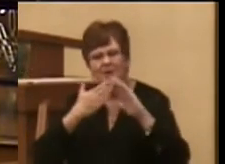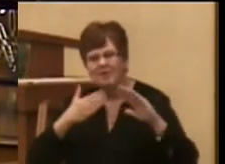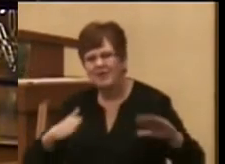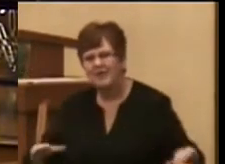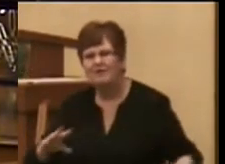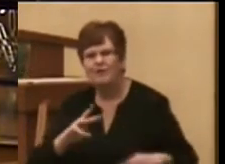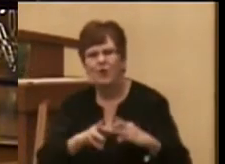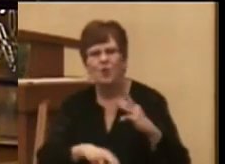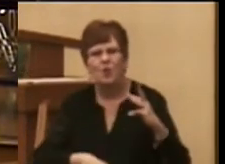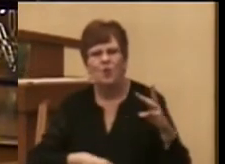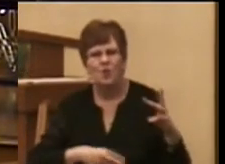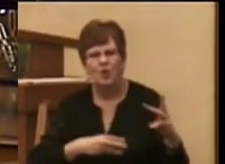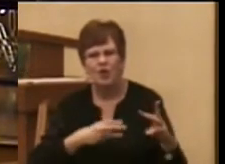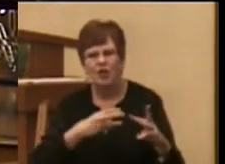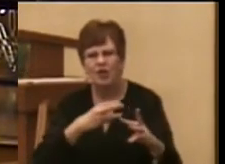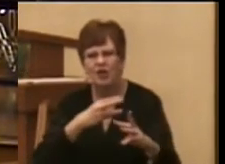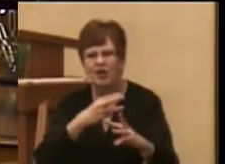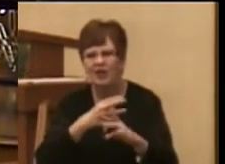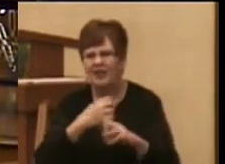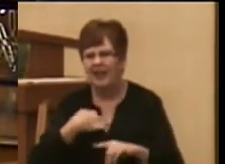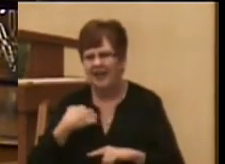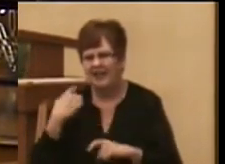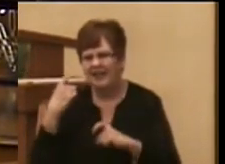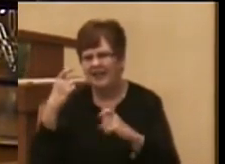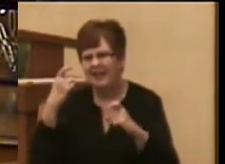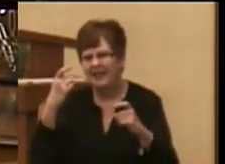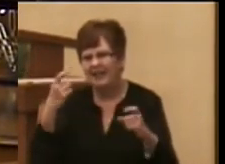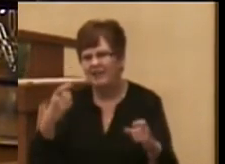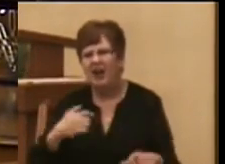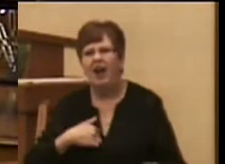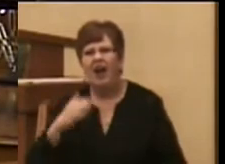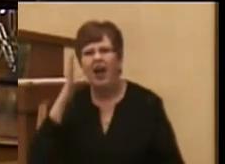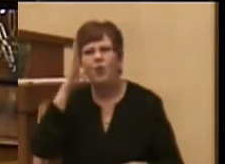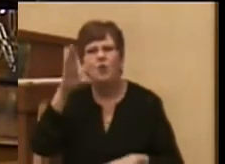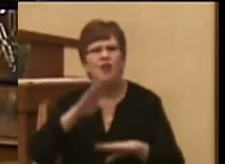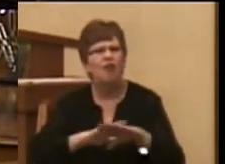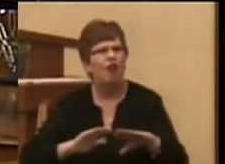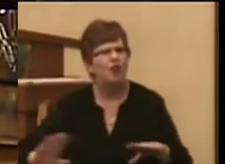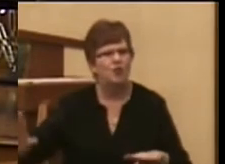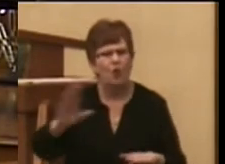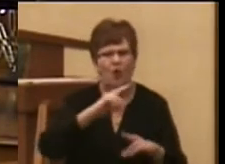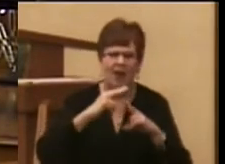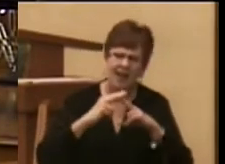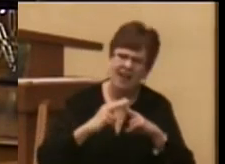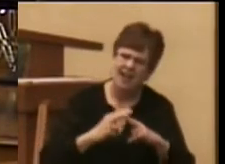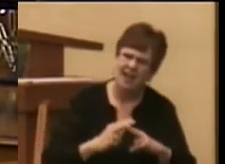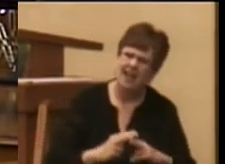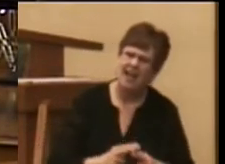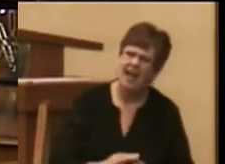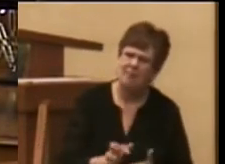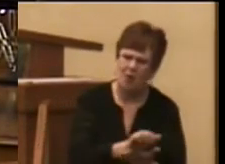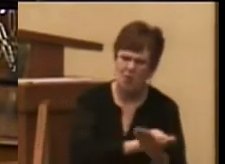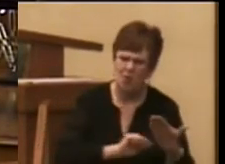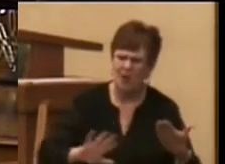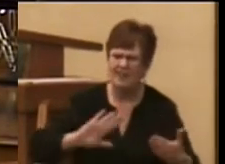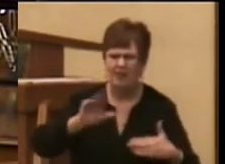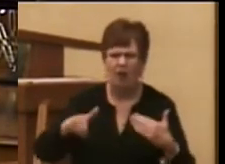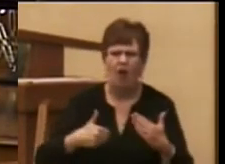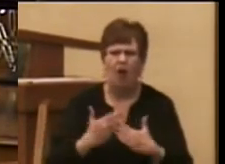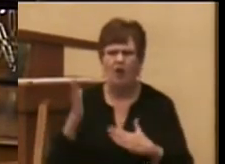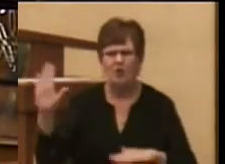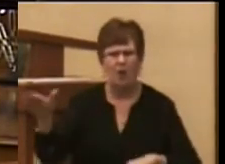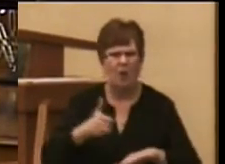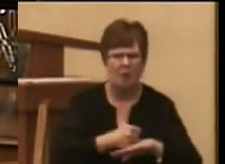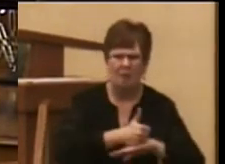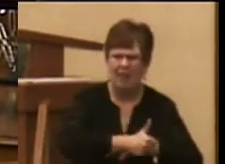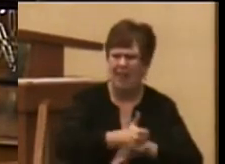cannot give. I will call your name, embracing all your pain.